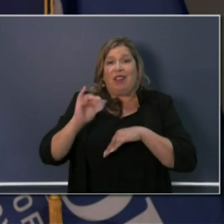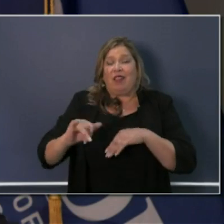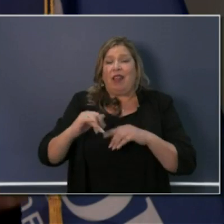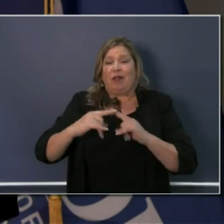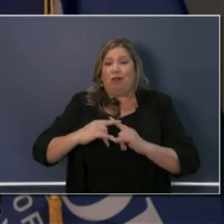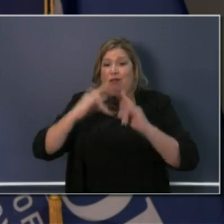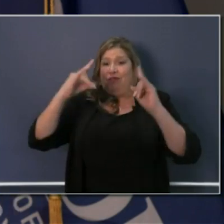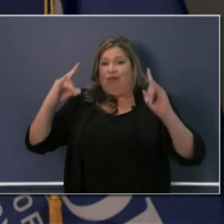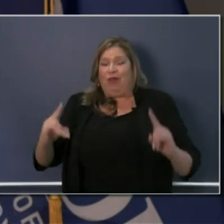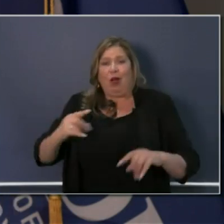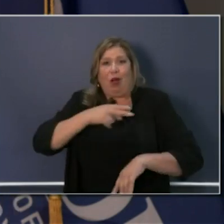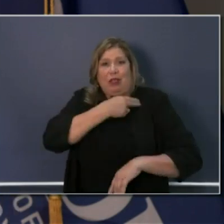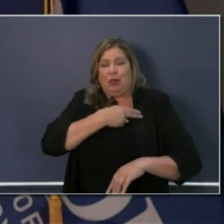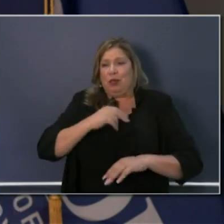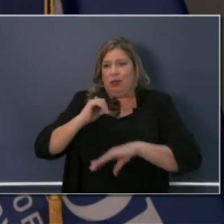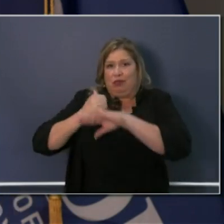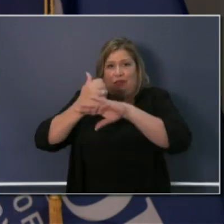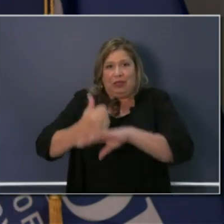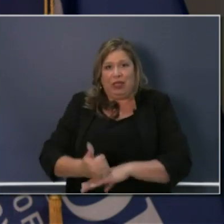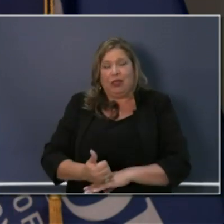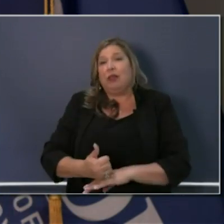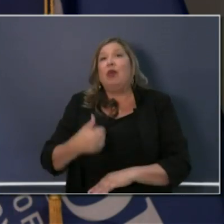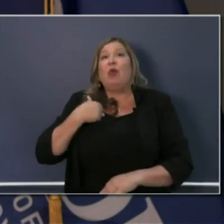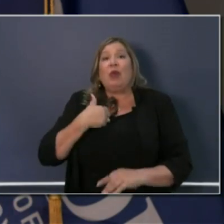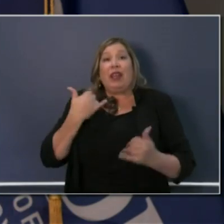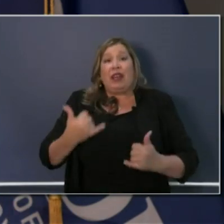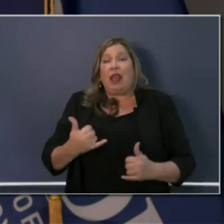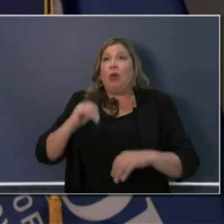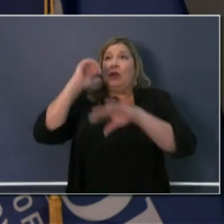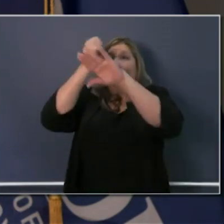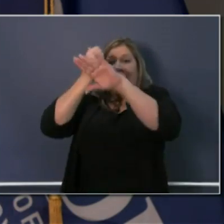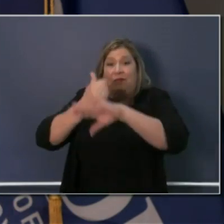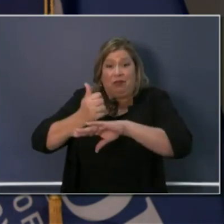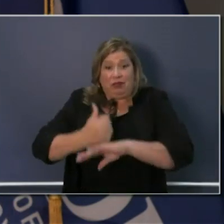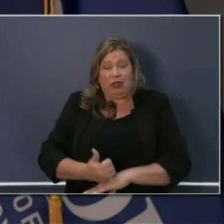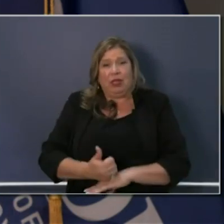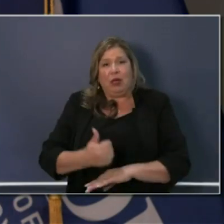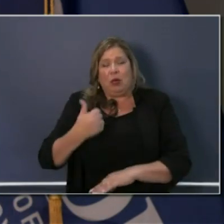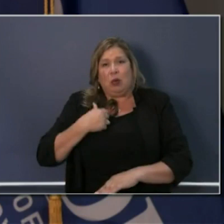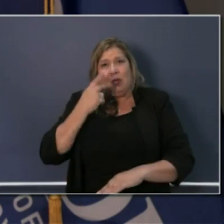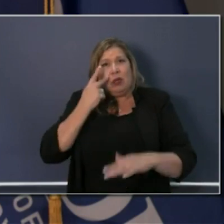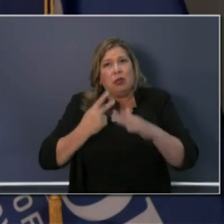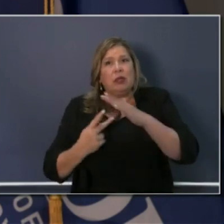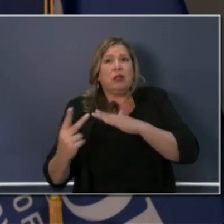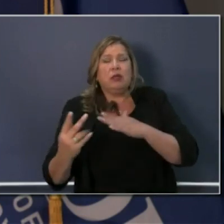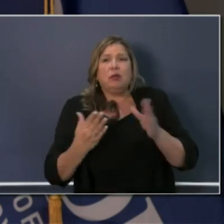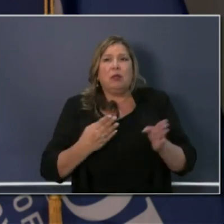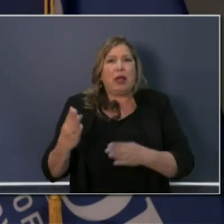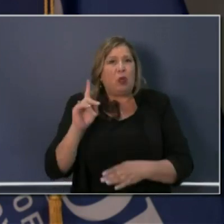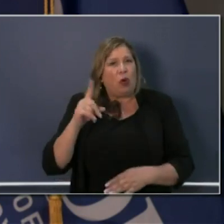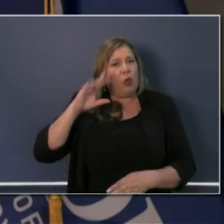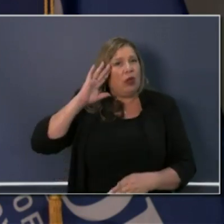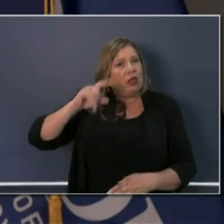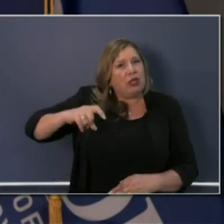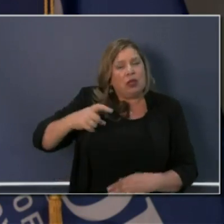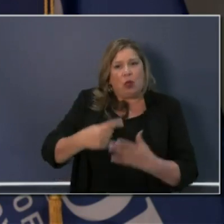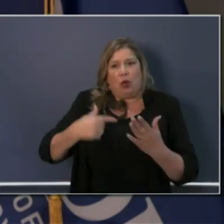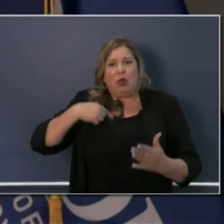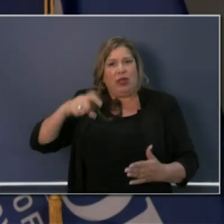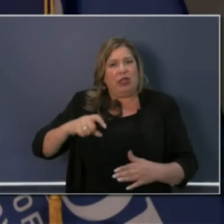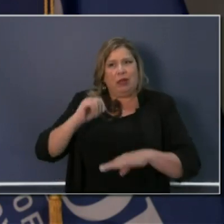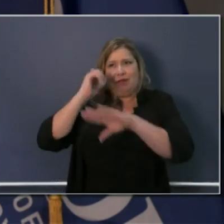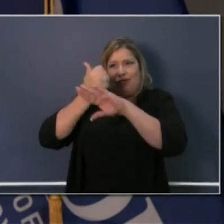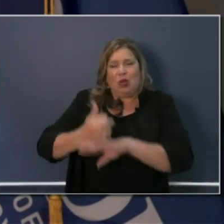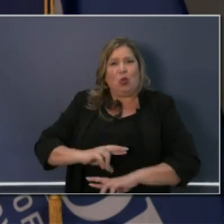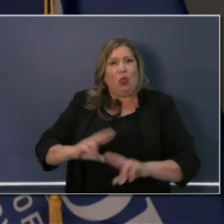well. Pre-position, make sure we're anticipating where we'll be in a week or two, and making sure we meet that